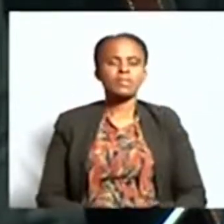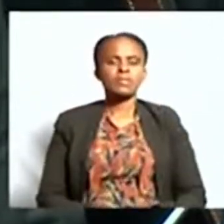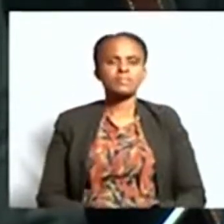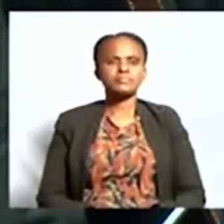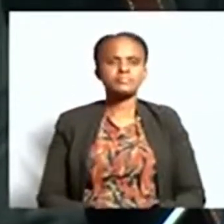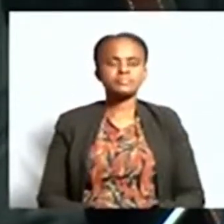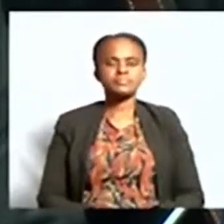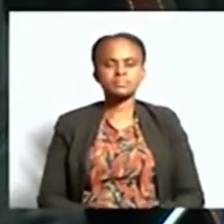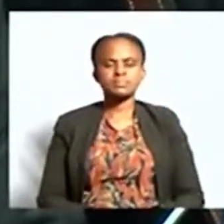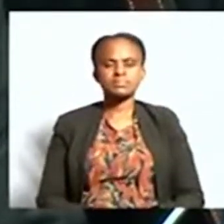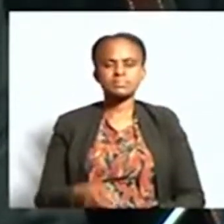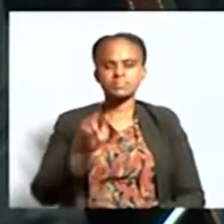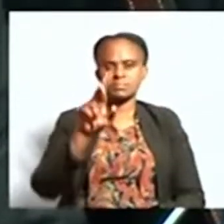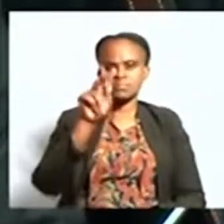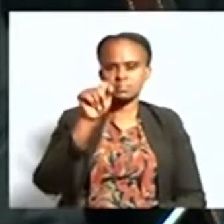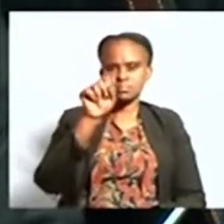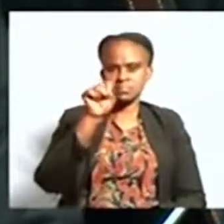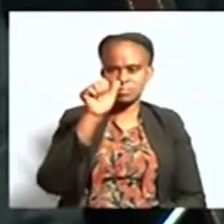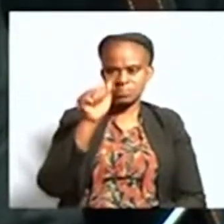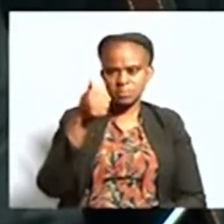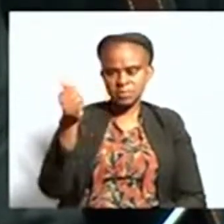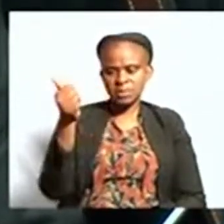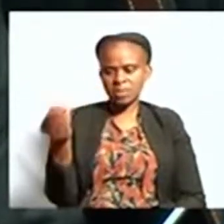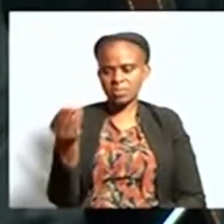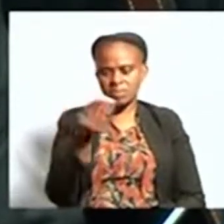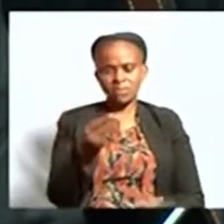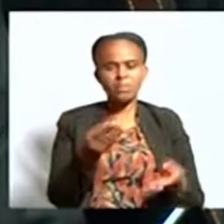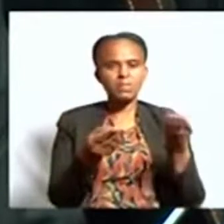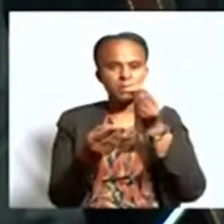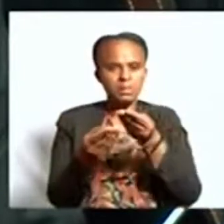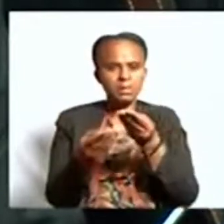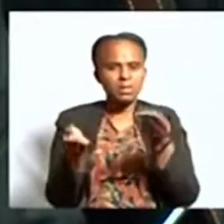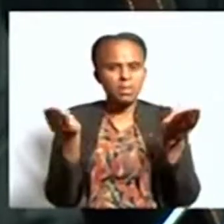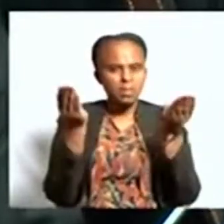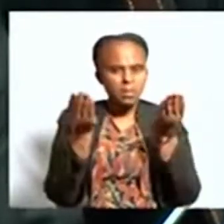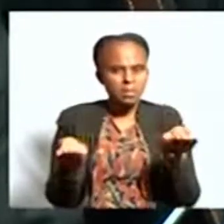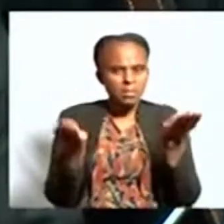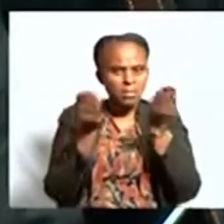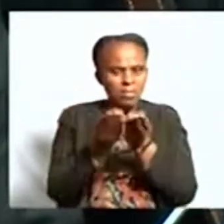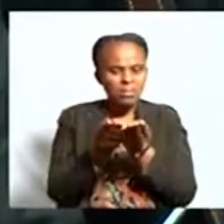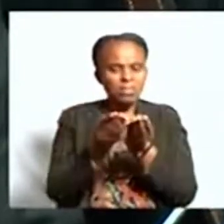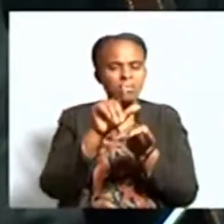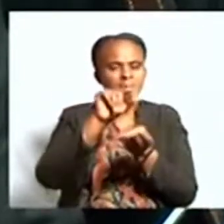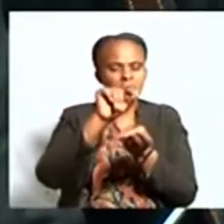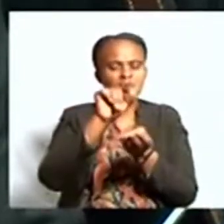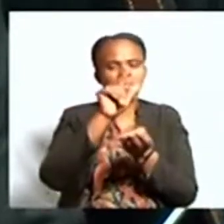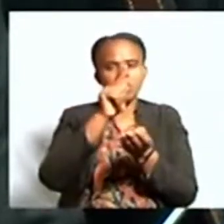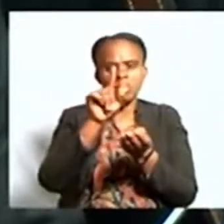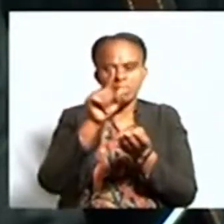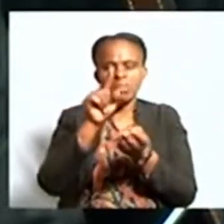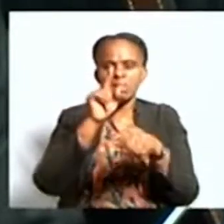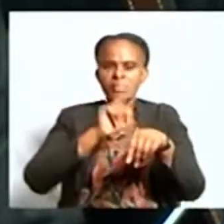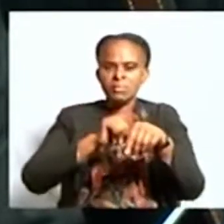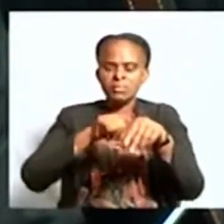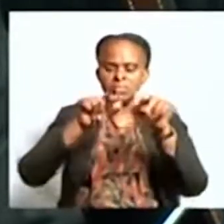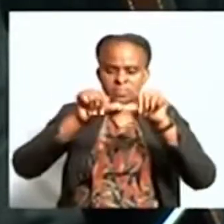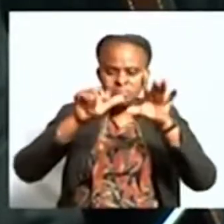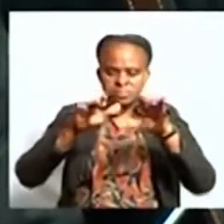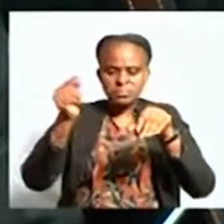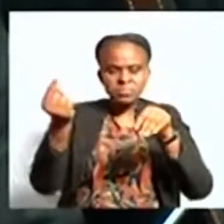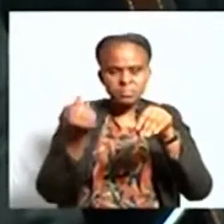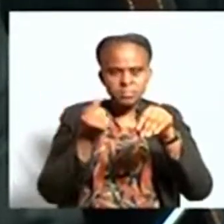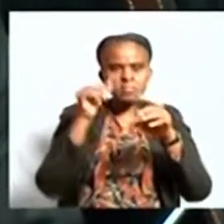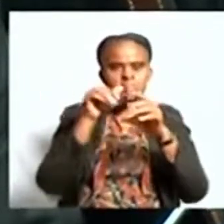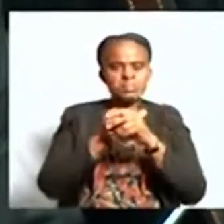RATSA did their reconciliation at the end of 2021. And by the time the auditors were coming